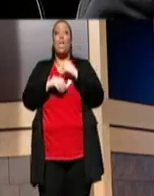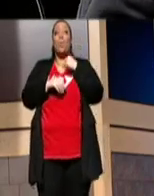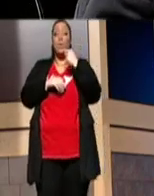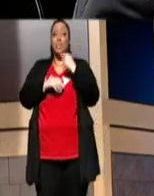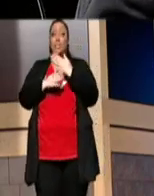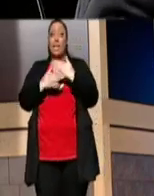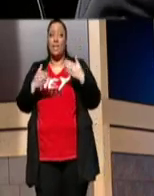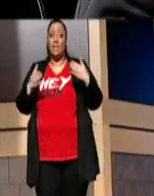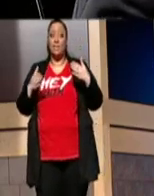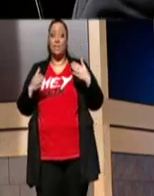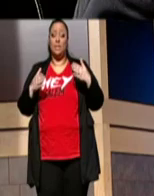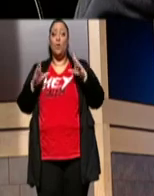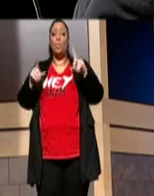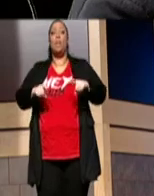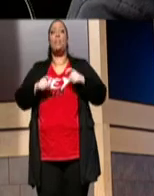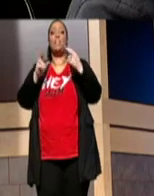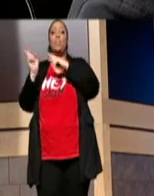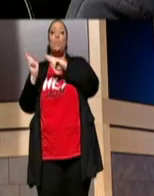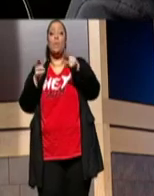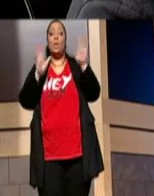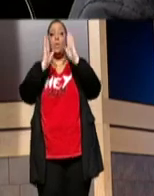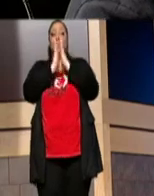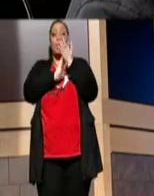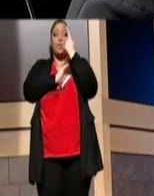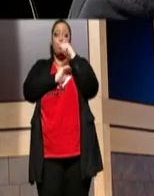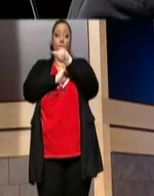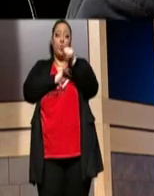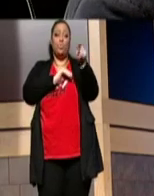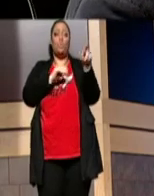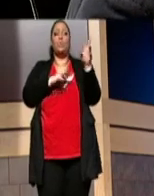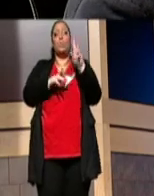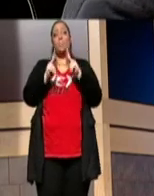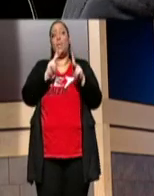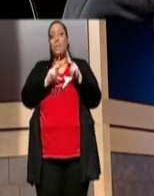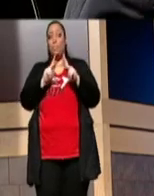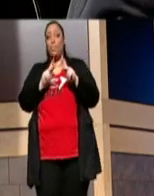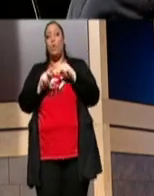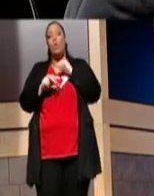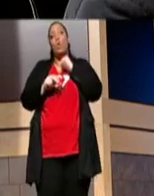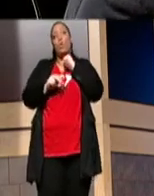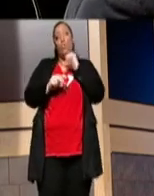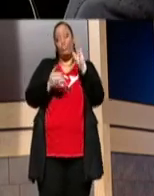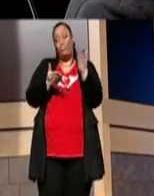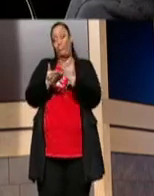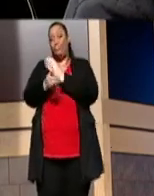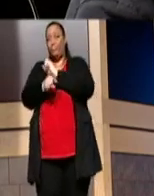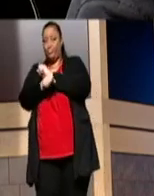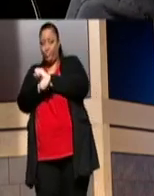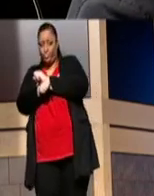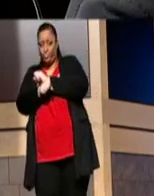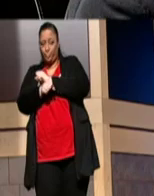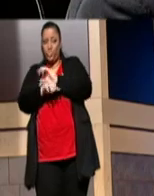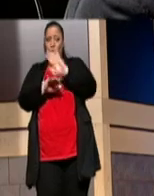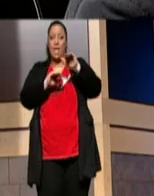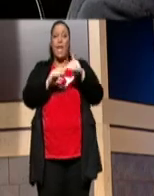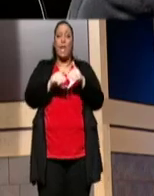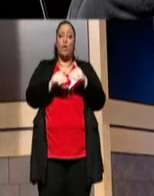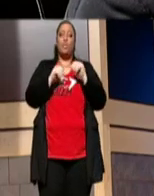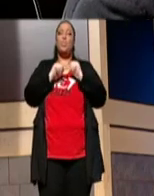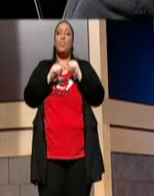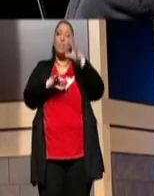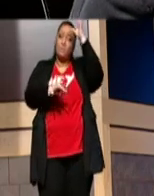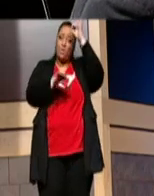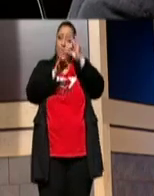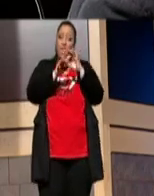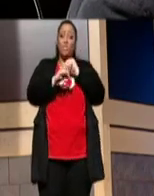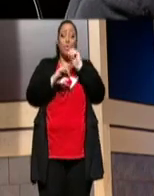down to a few minutes. We have to get ready to pray for those people who are unemployed. I'm getting a lot of questions about how do you keep your faith when you're